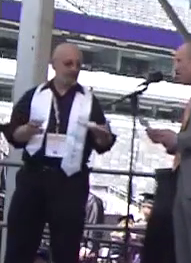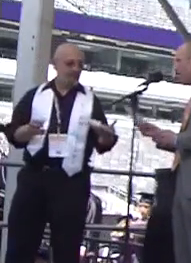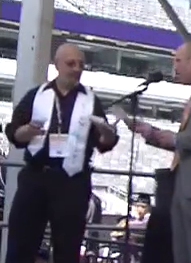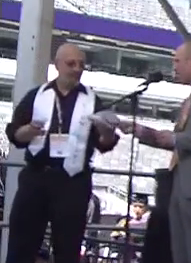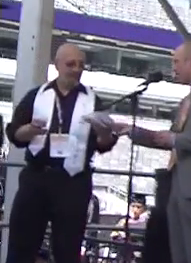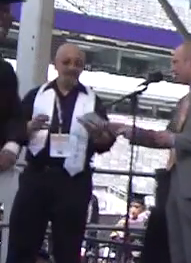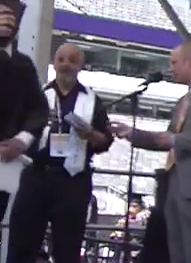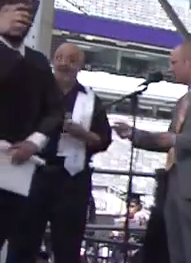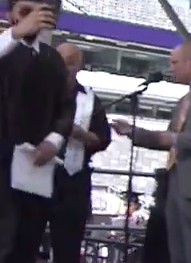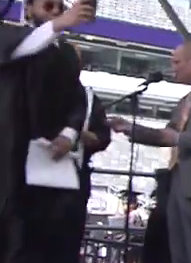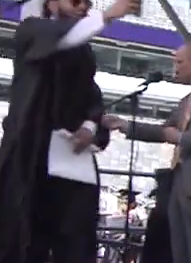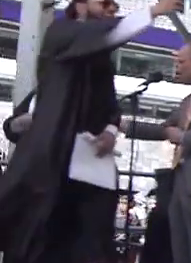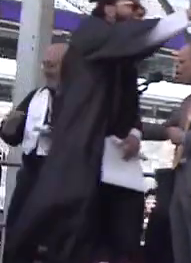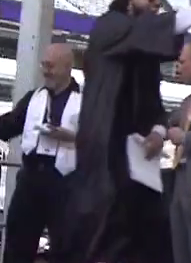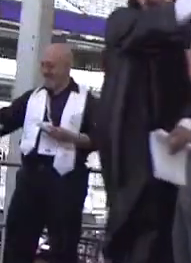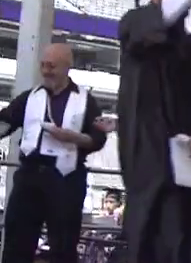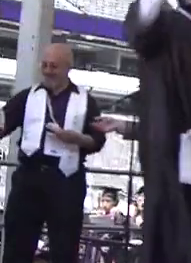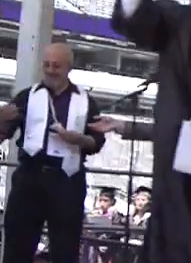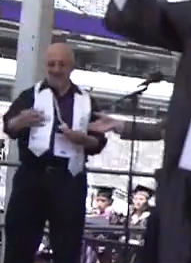Mohammed Hamed.